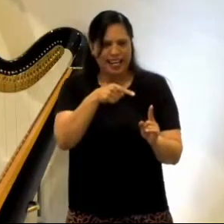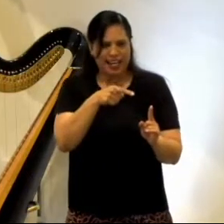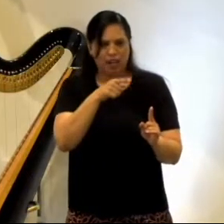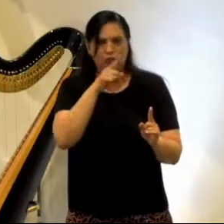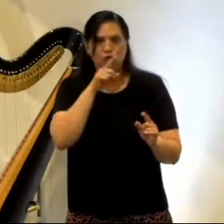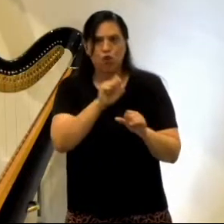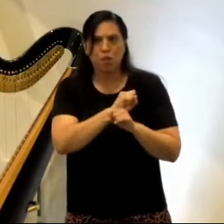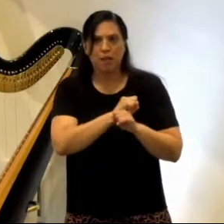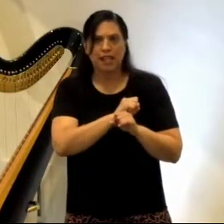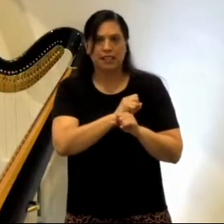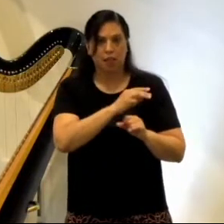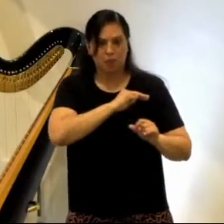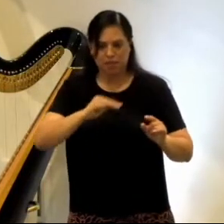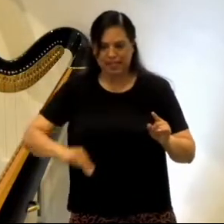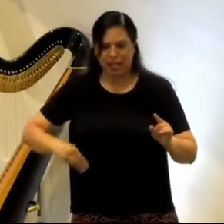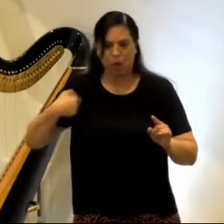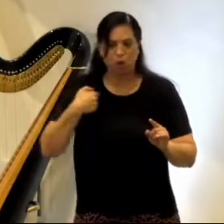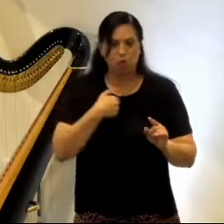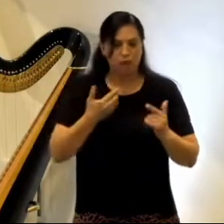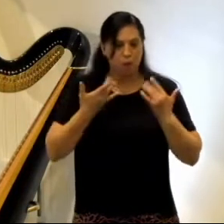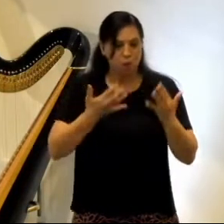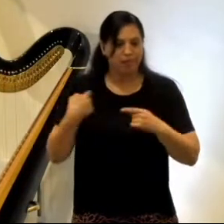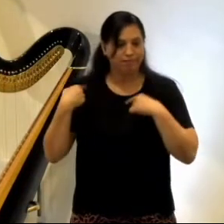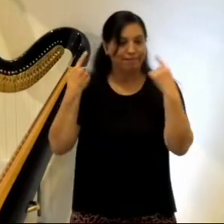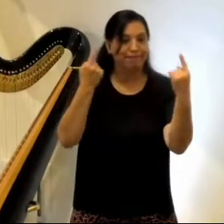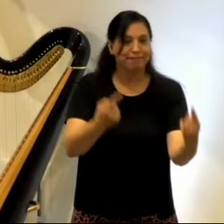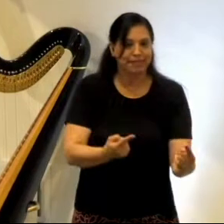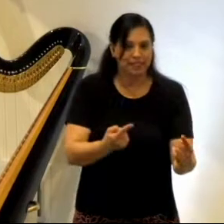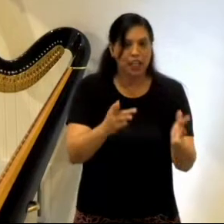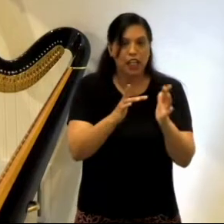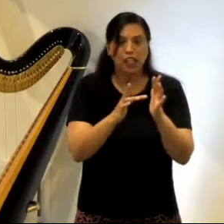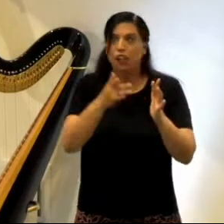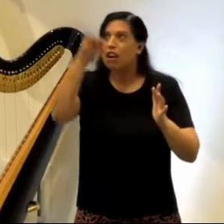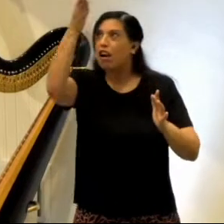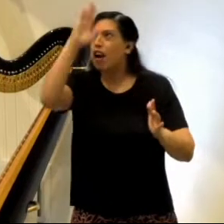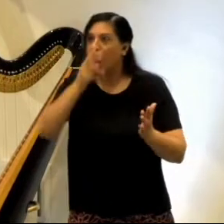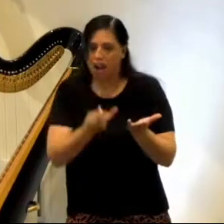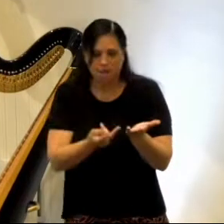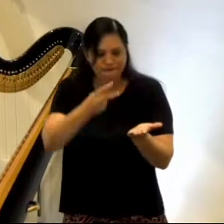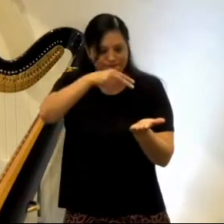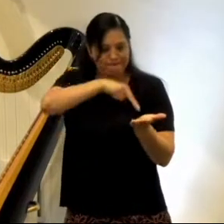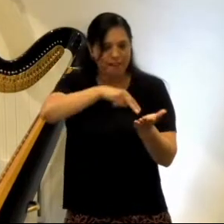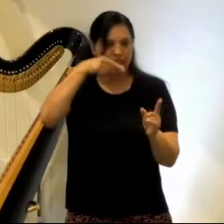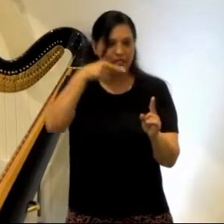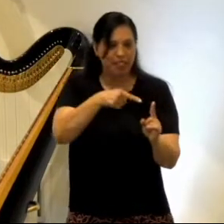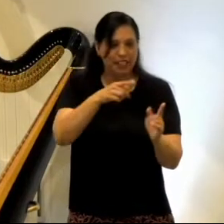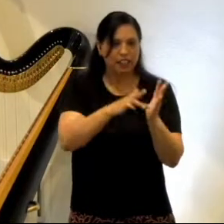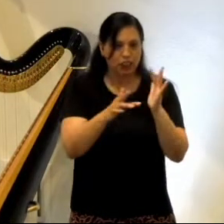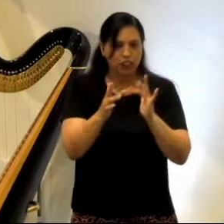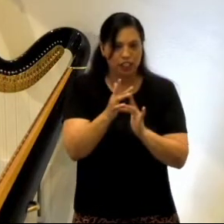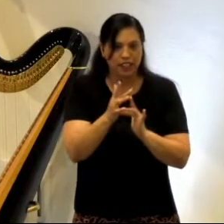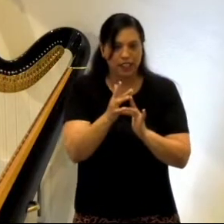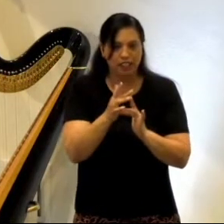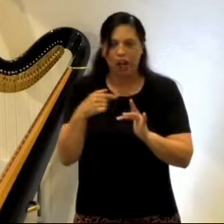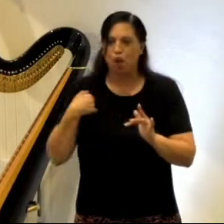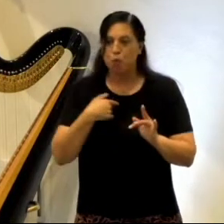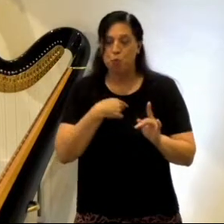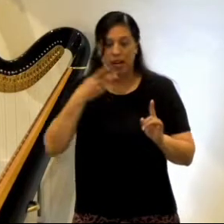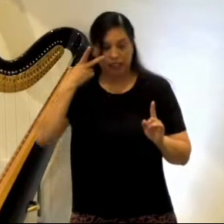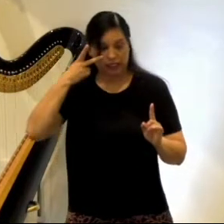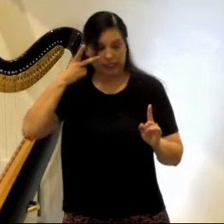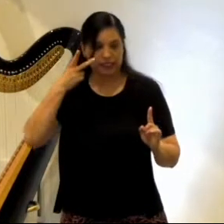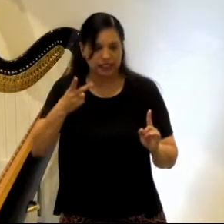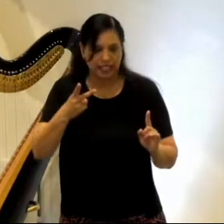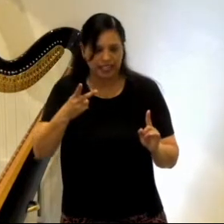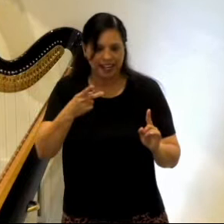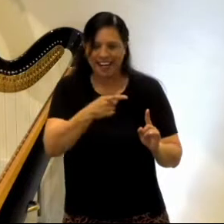Messiah and King. Peter said, "God has raised this Jesus to life, and we're all witnesses of the fact. Exalted to the right hand